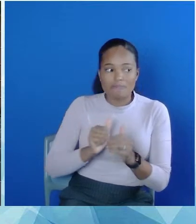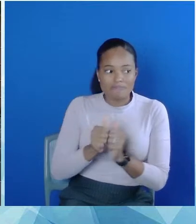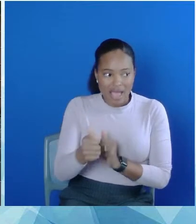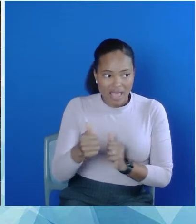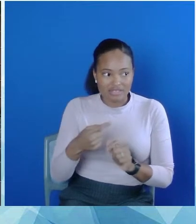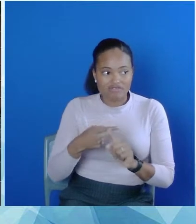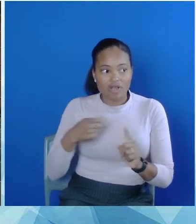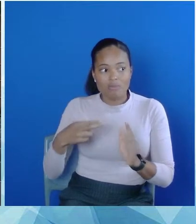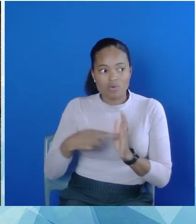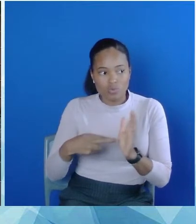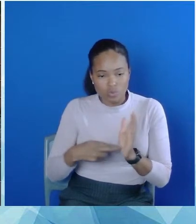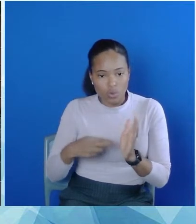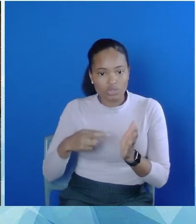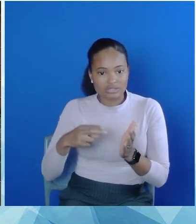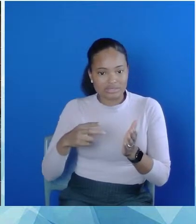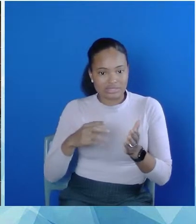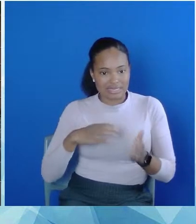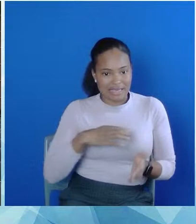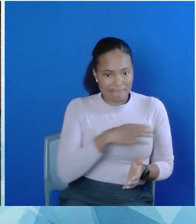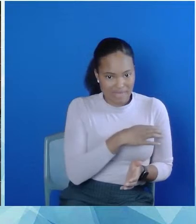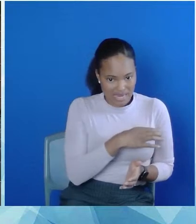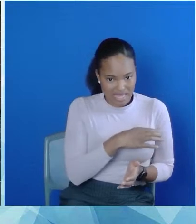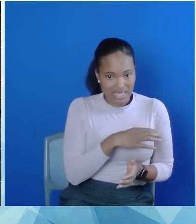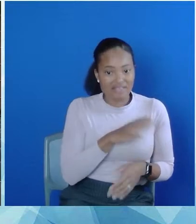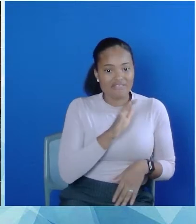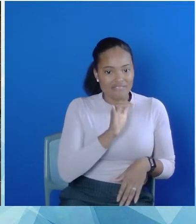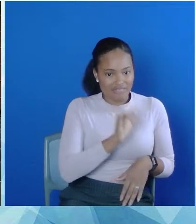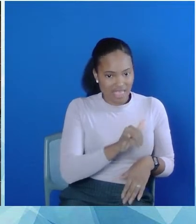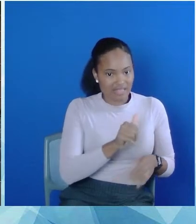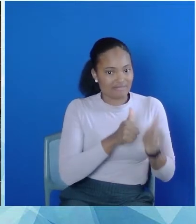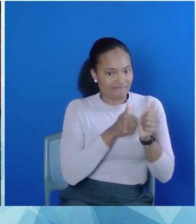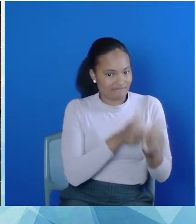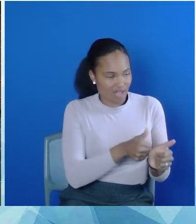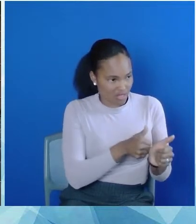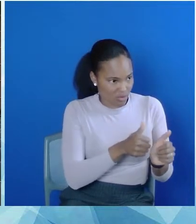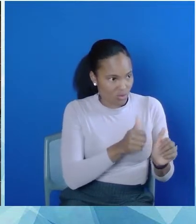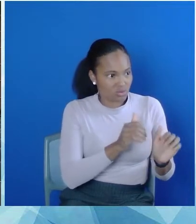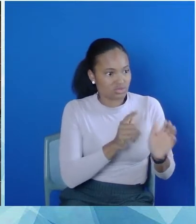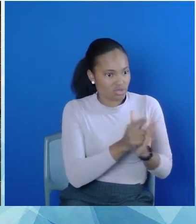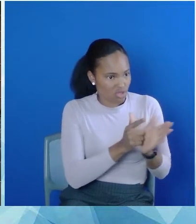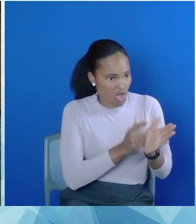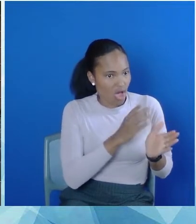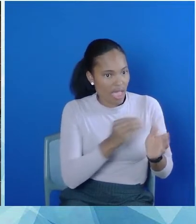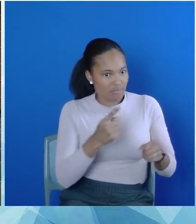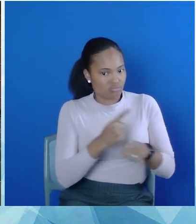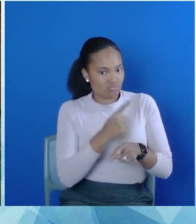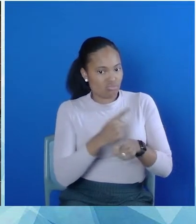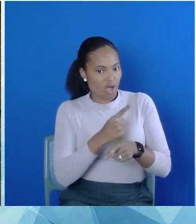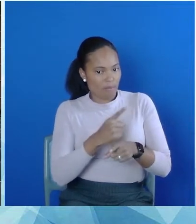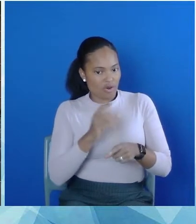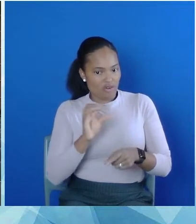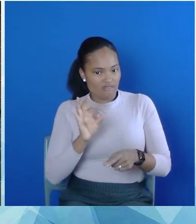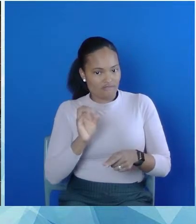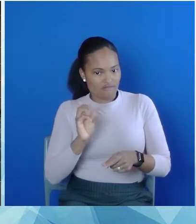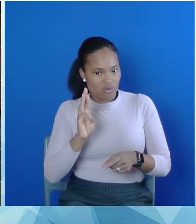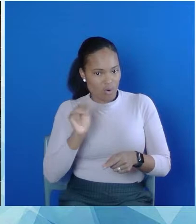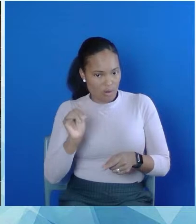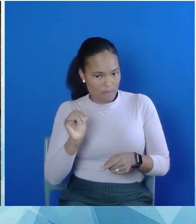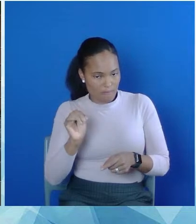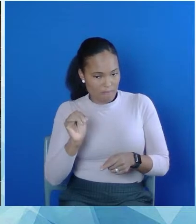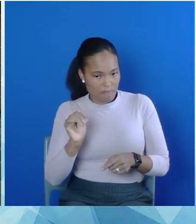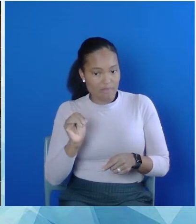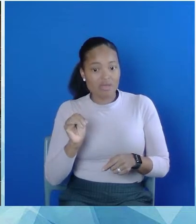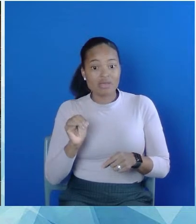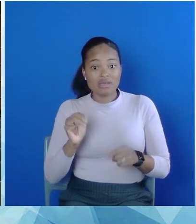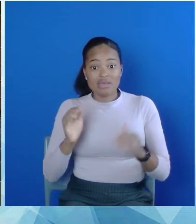being considered constitutional and in proper form. And typically the next step for a bill like that, after it is